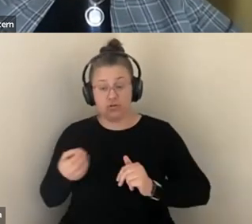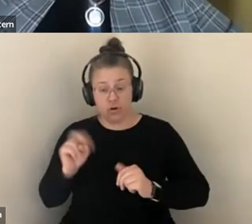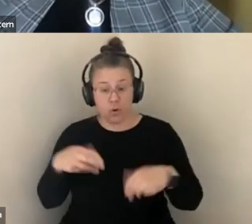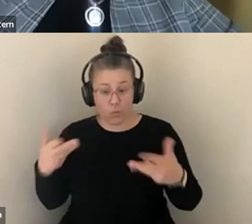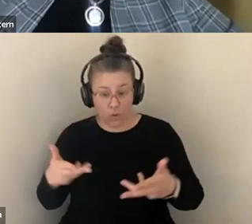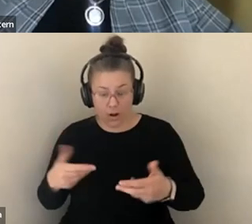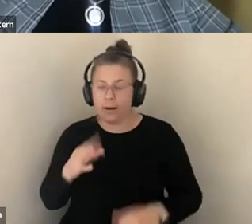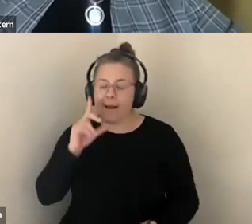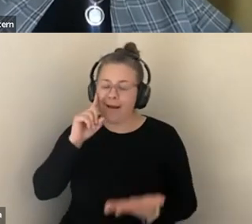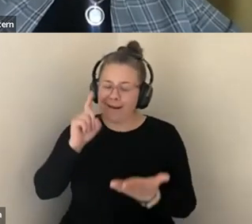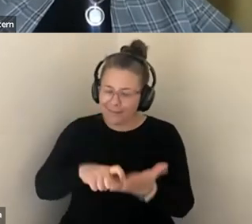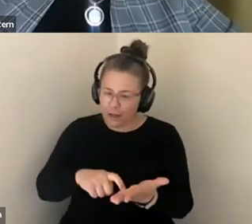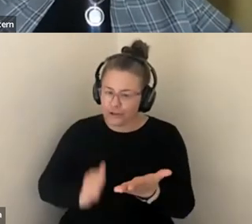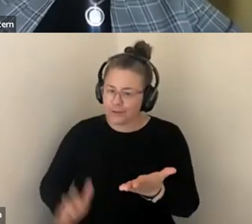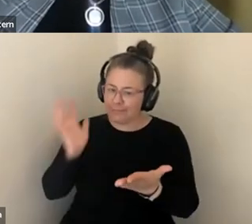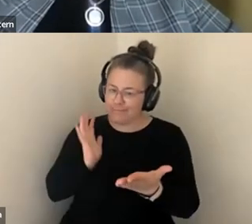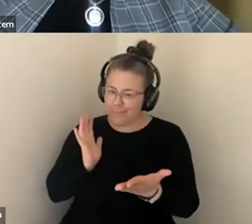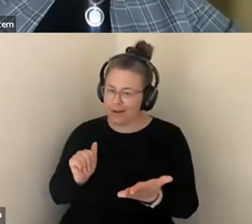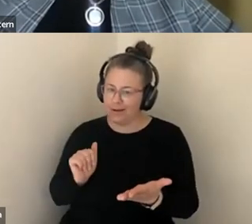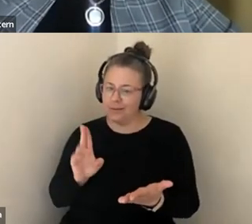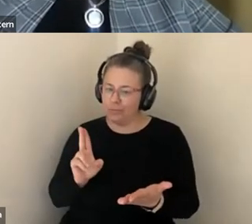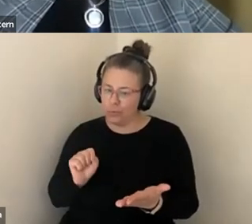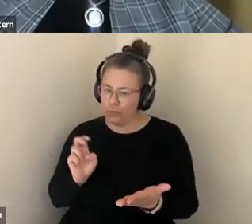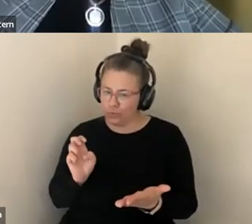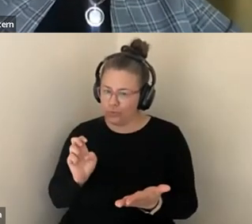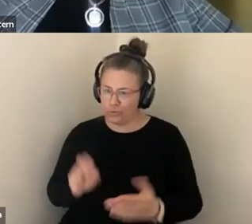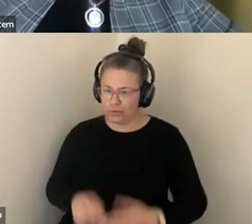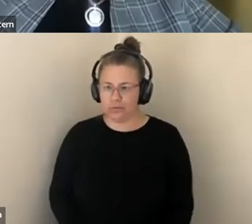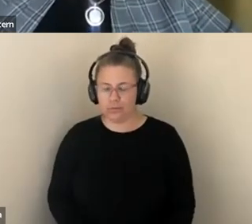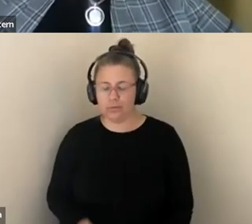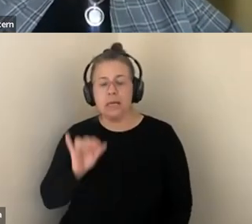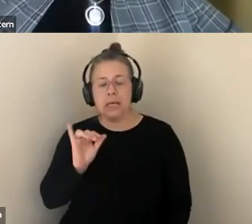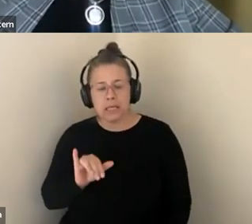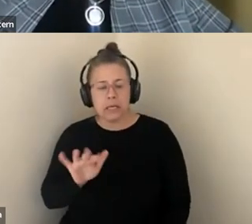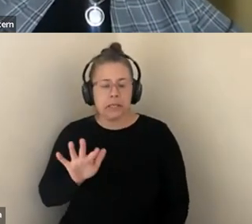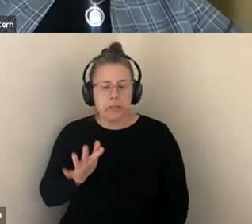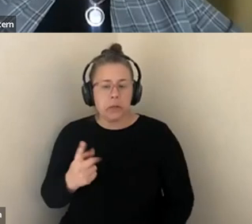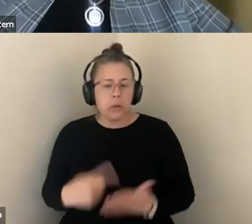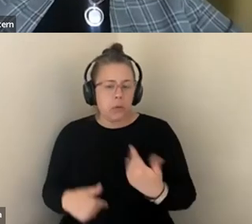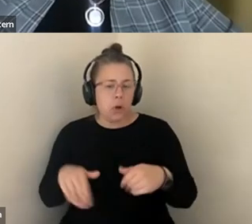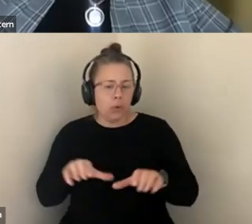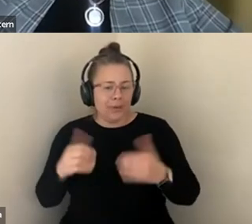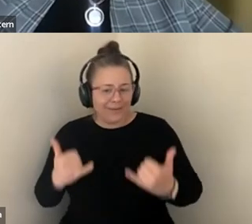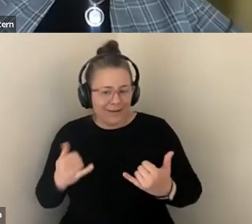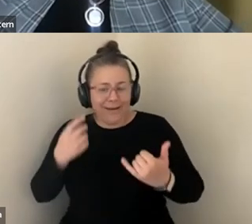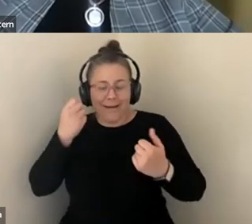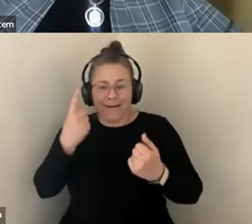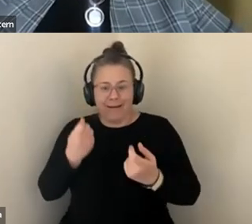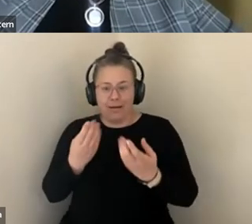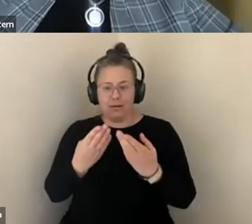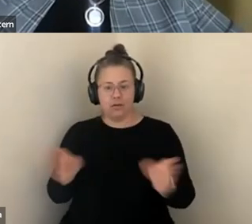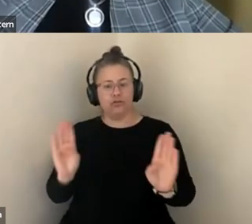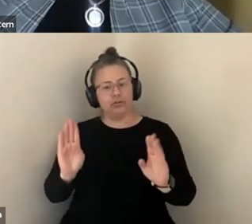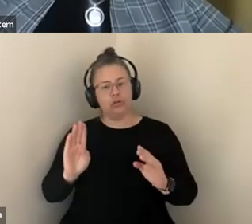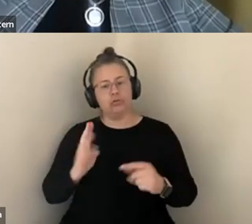that's part of what we're doing today. But I think genomics as a community needs to be much more aware